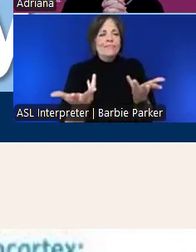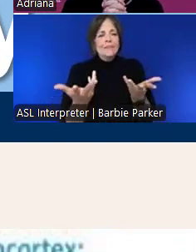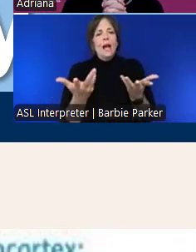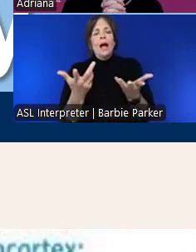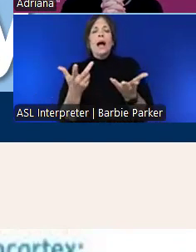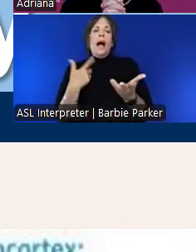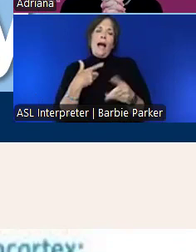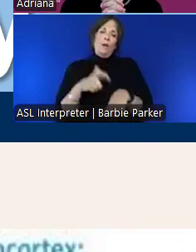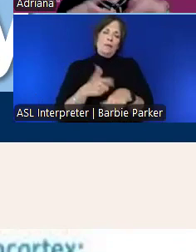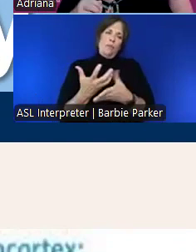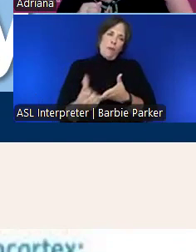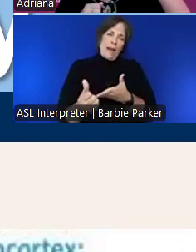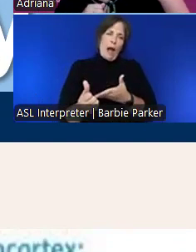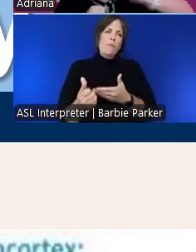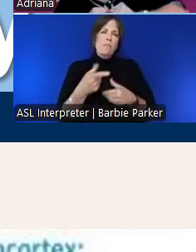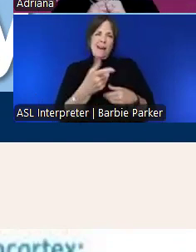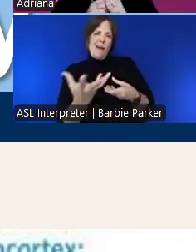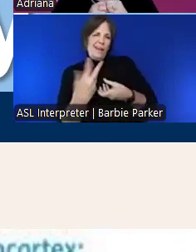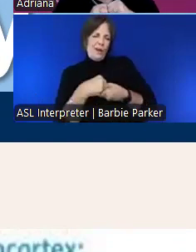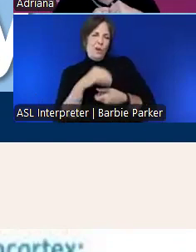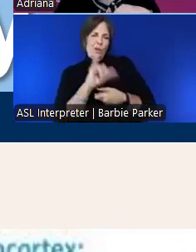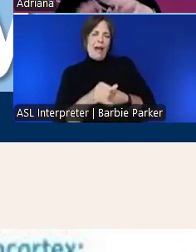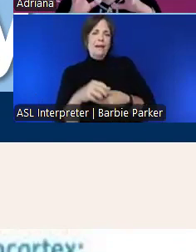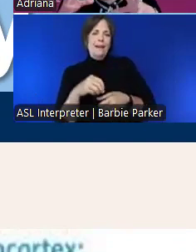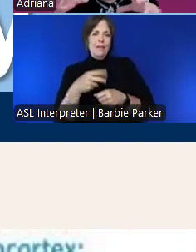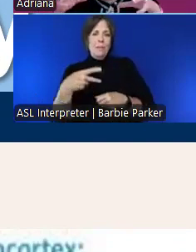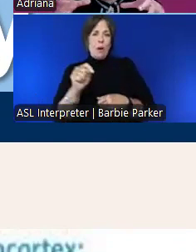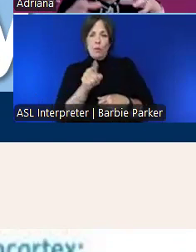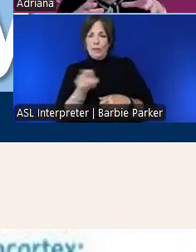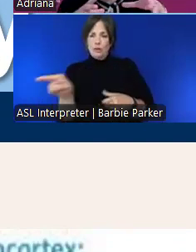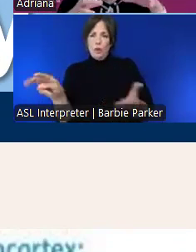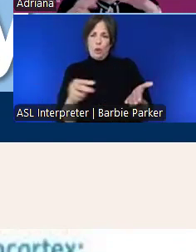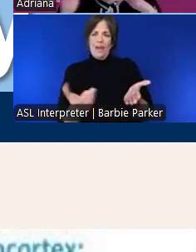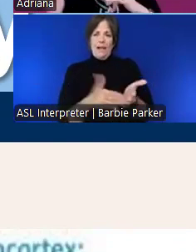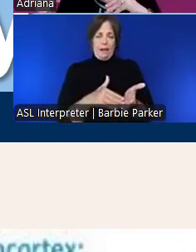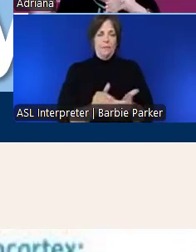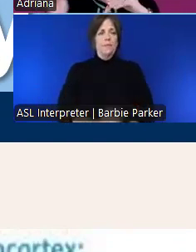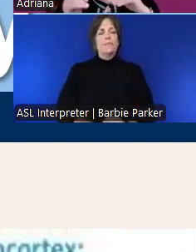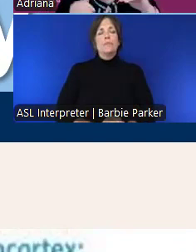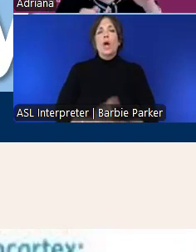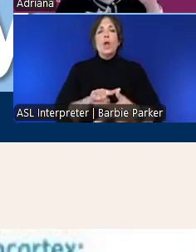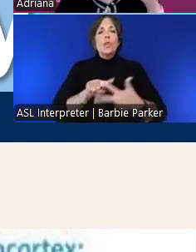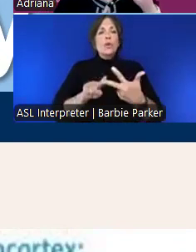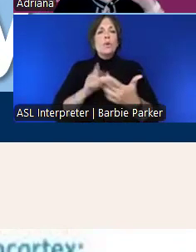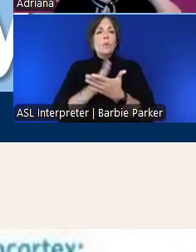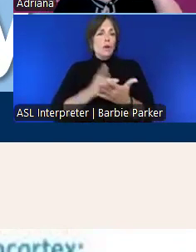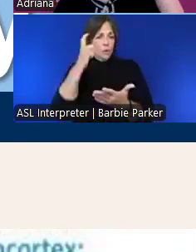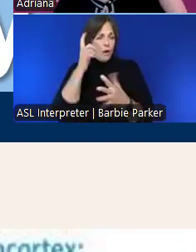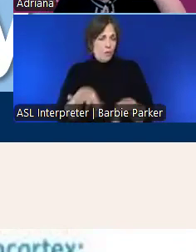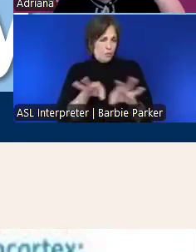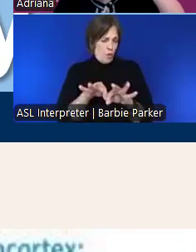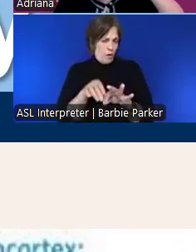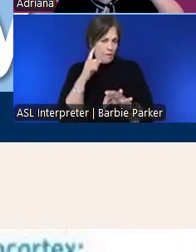back to it. There are three parts of the brain that are relevant when it comes to brain memories and trauma. We have